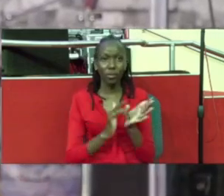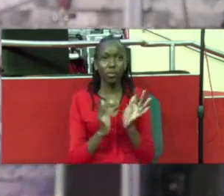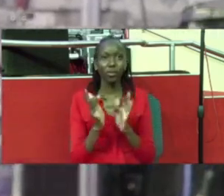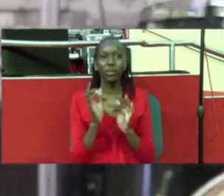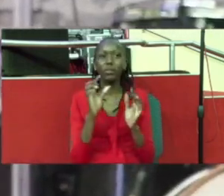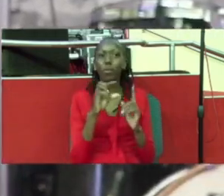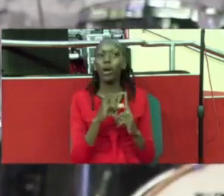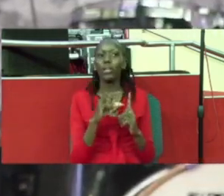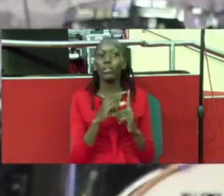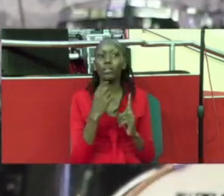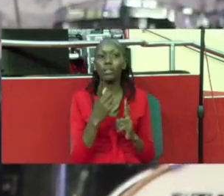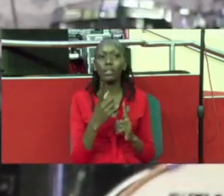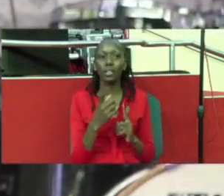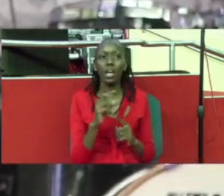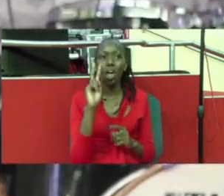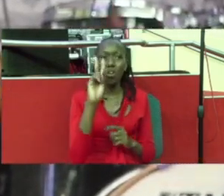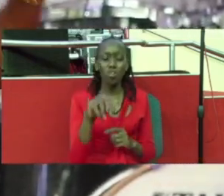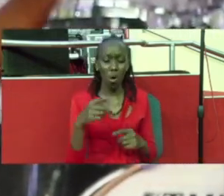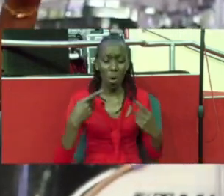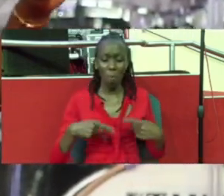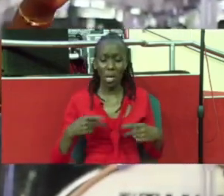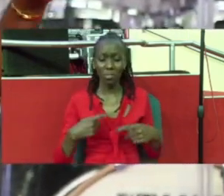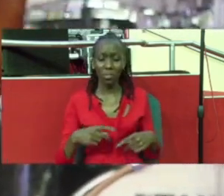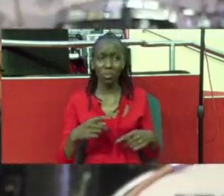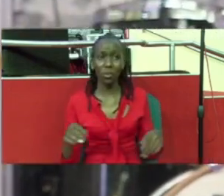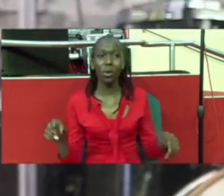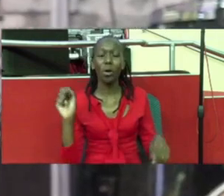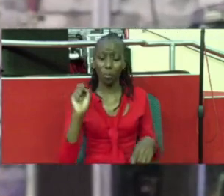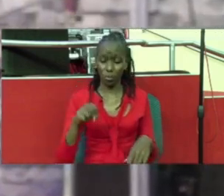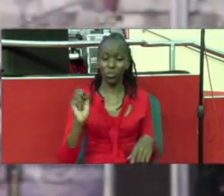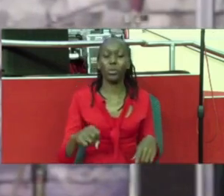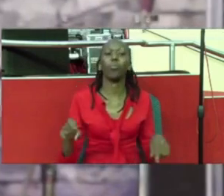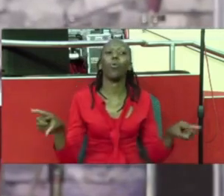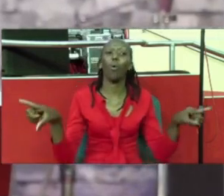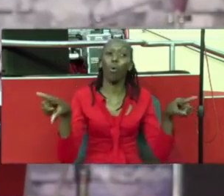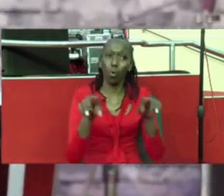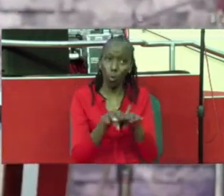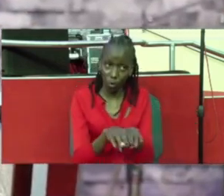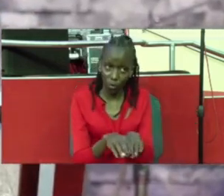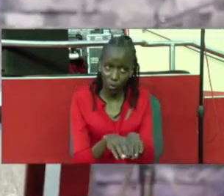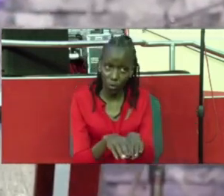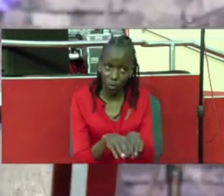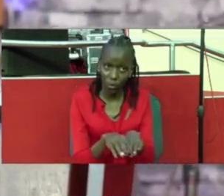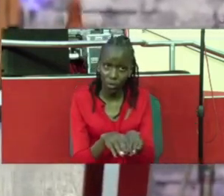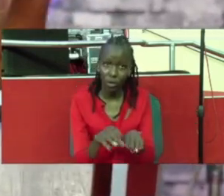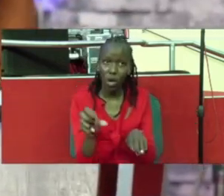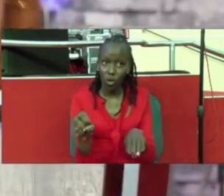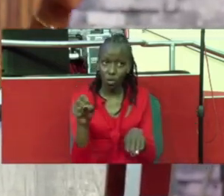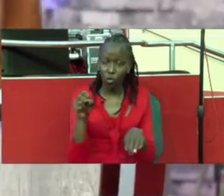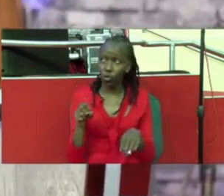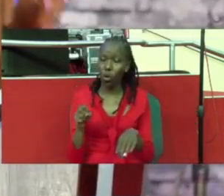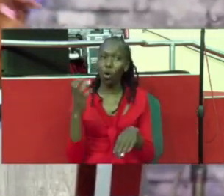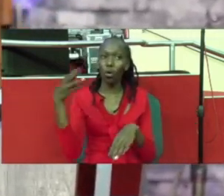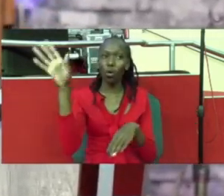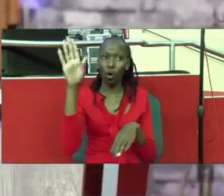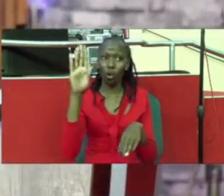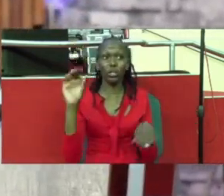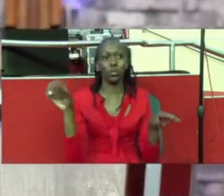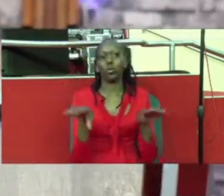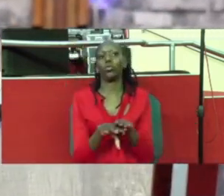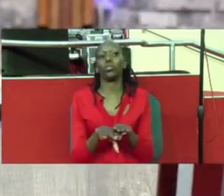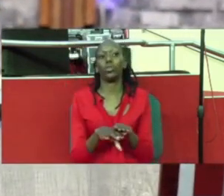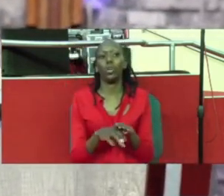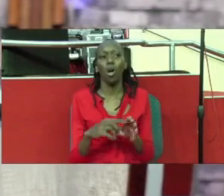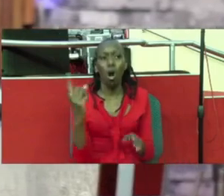no man can be able to close mlango afunguae, the only door we are going to leave open in Kenya, kwamba mlango tutakaobakisha ukiwa umefunguka, only the door that the Lord